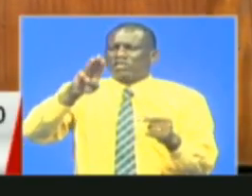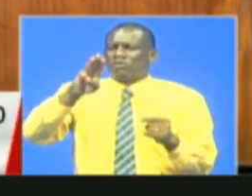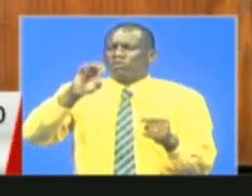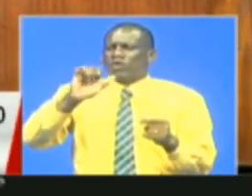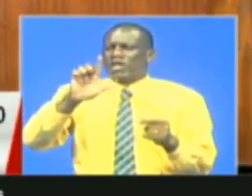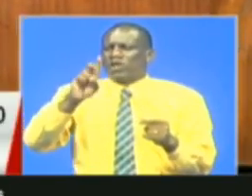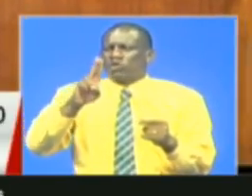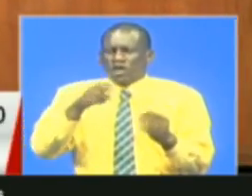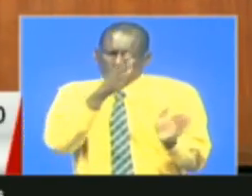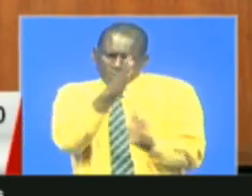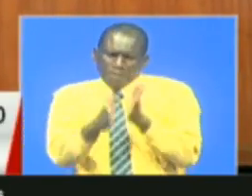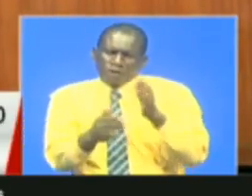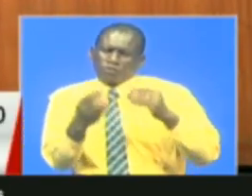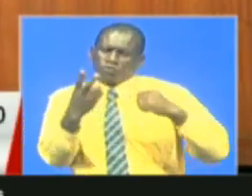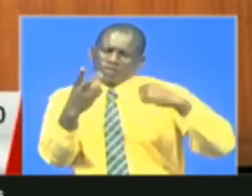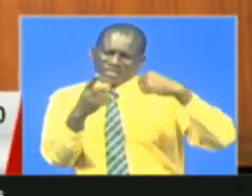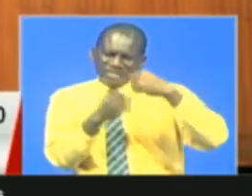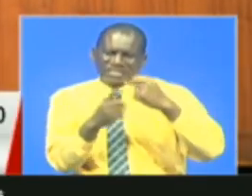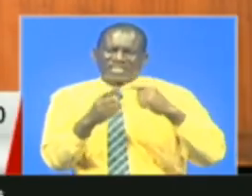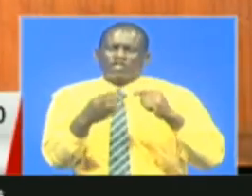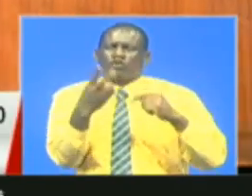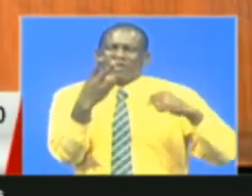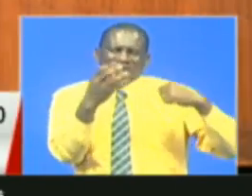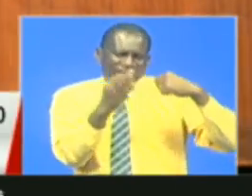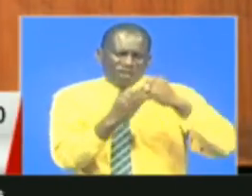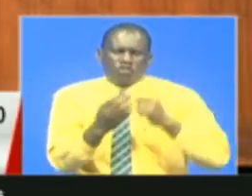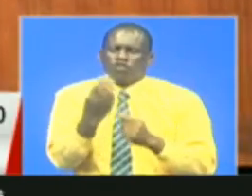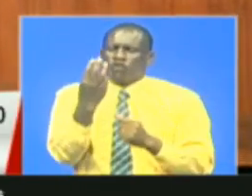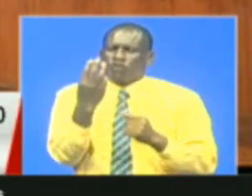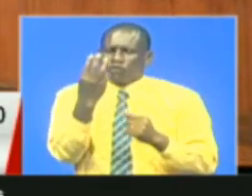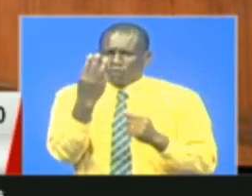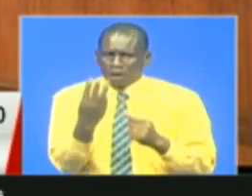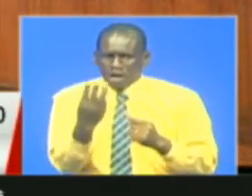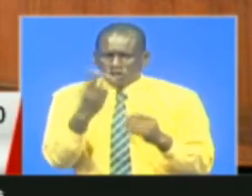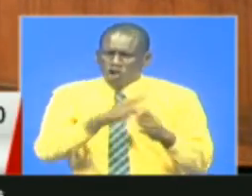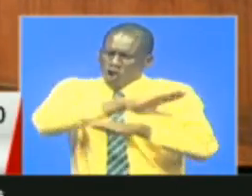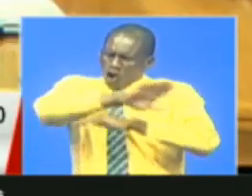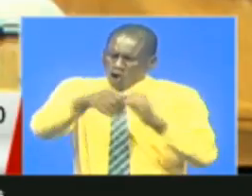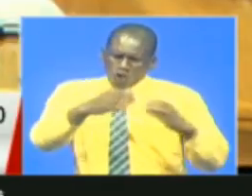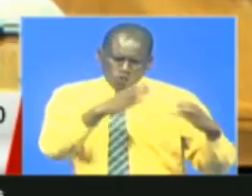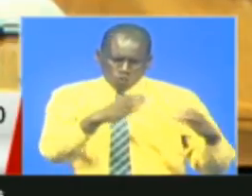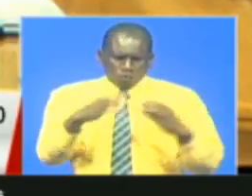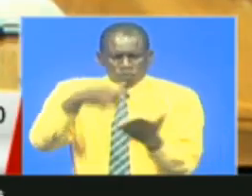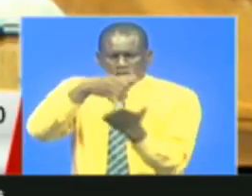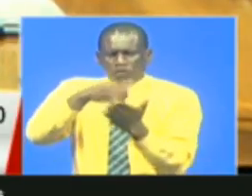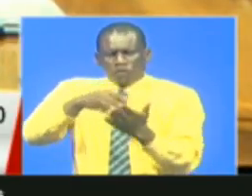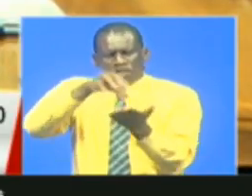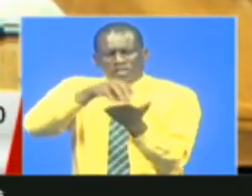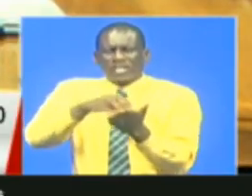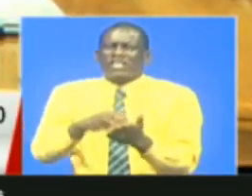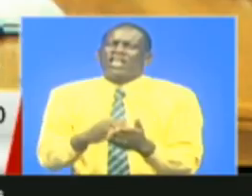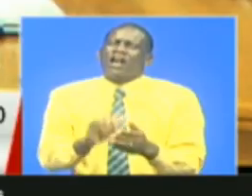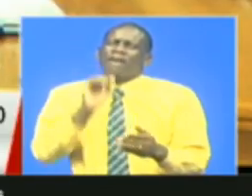for the 26th to the 28th of March. All parties enjoined in the case have been ordered to submit any